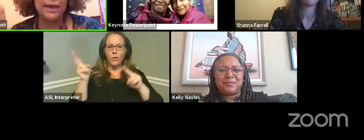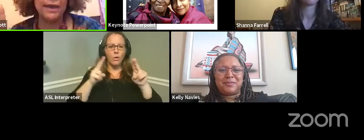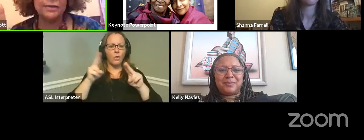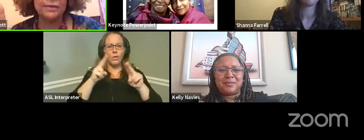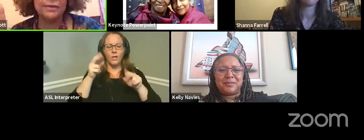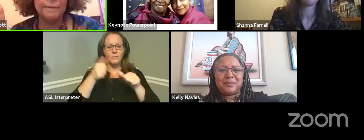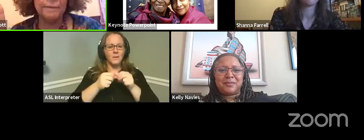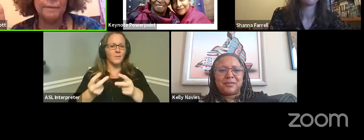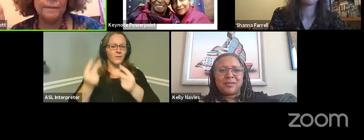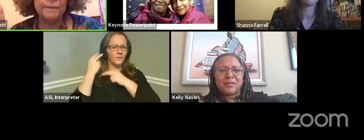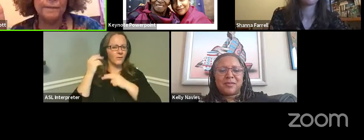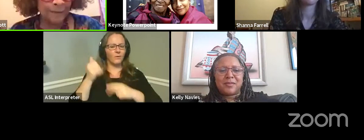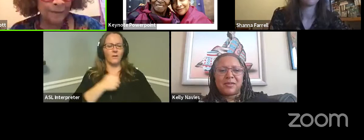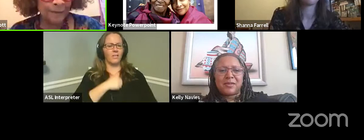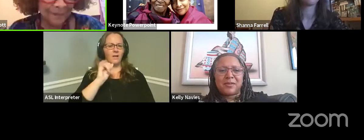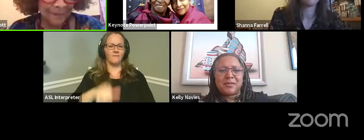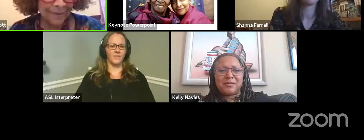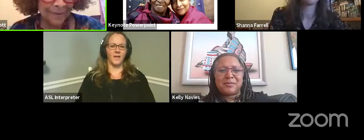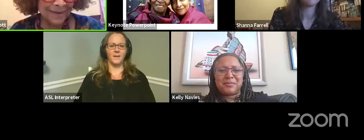the best.